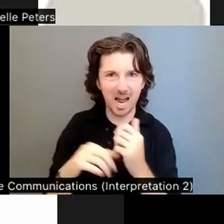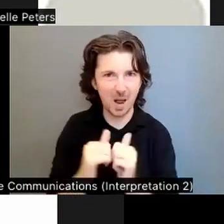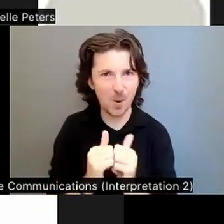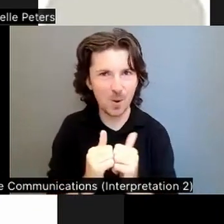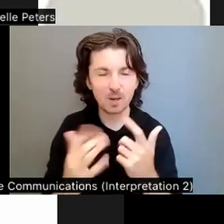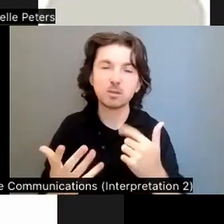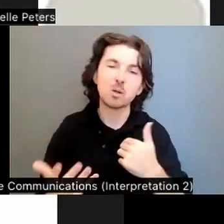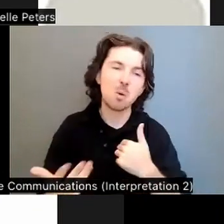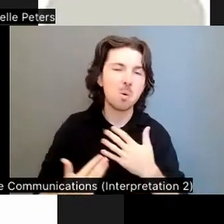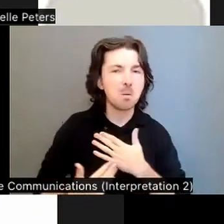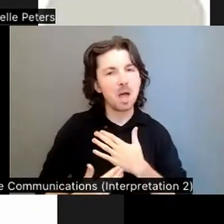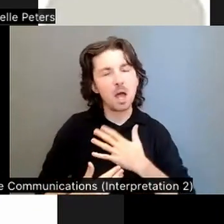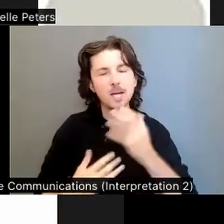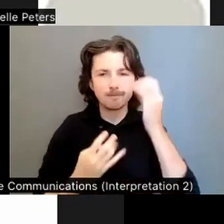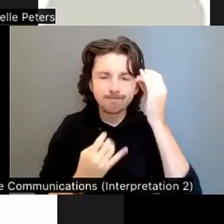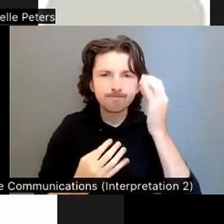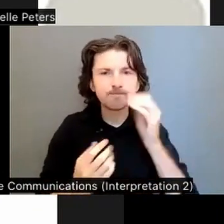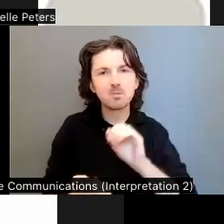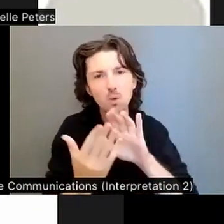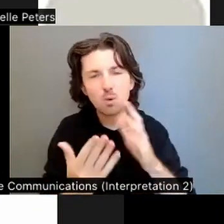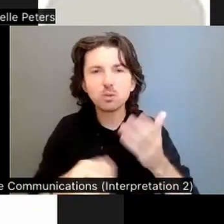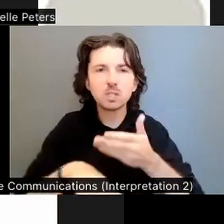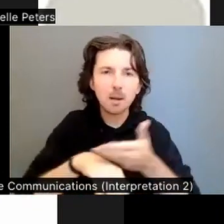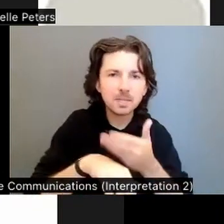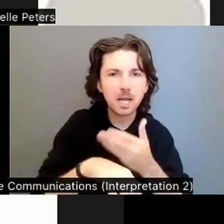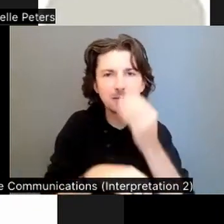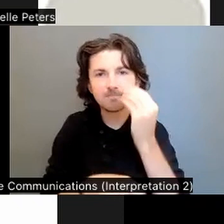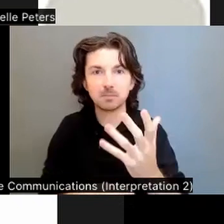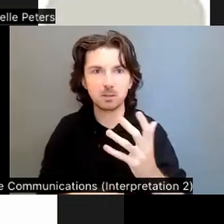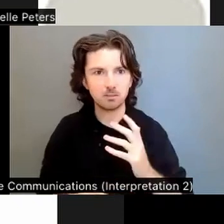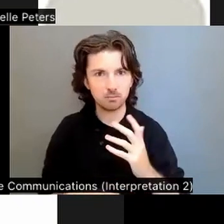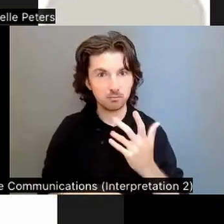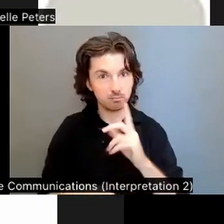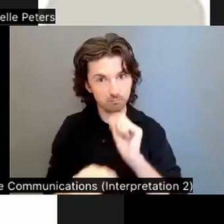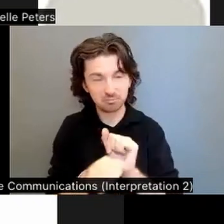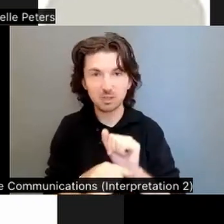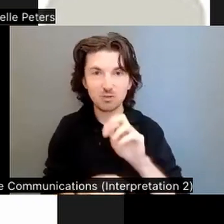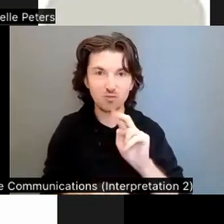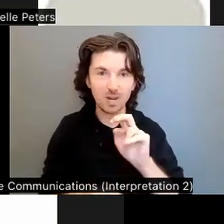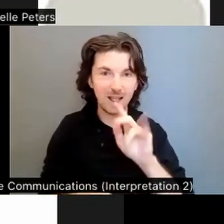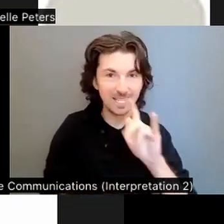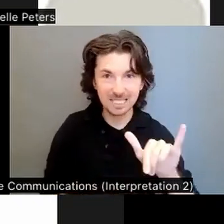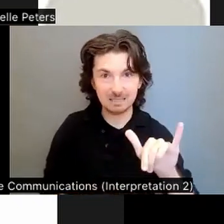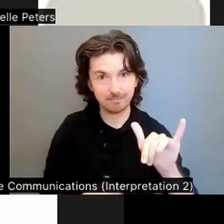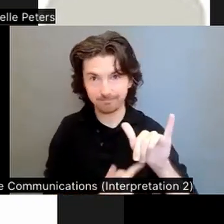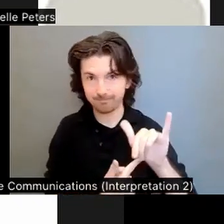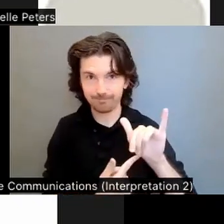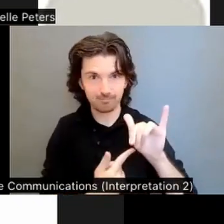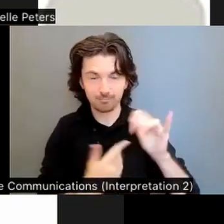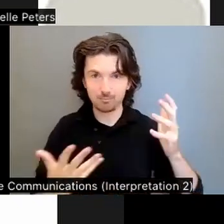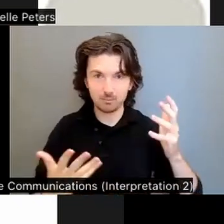what the reality is how not only are we experiencing medical ableism, but we're also